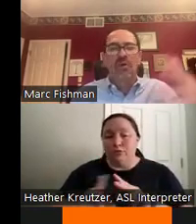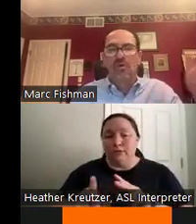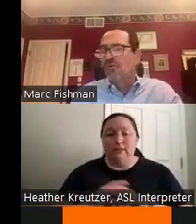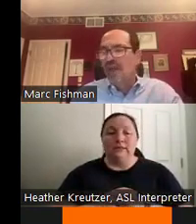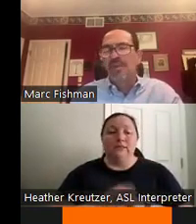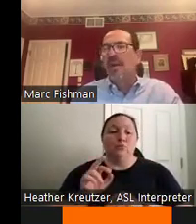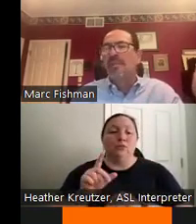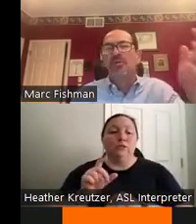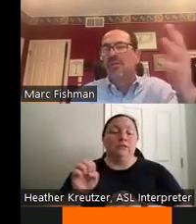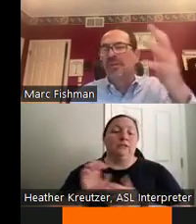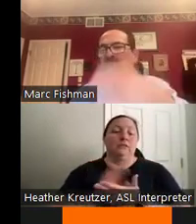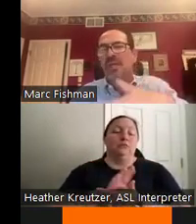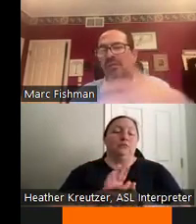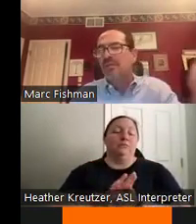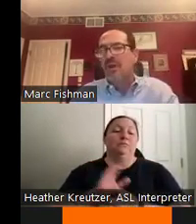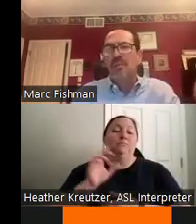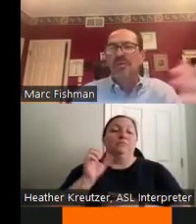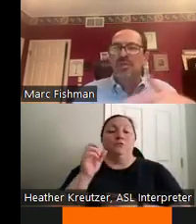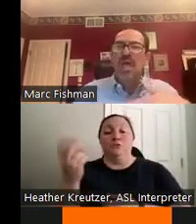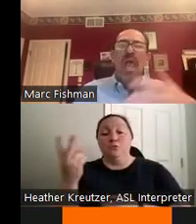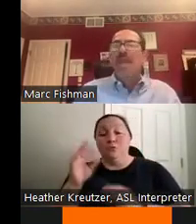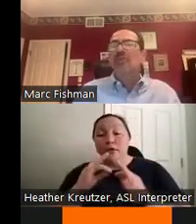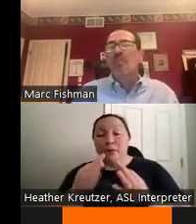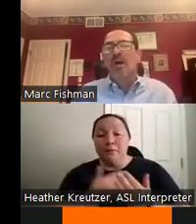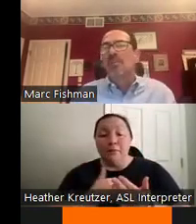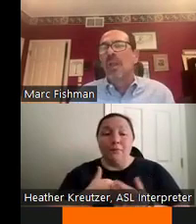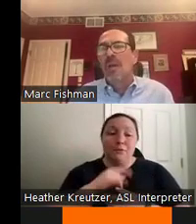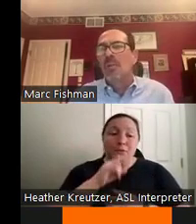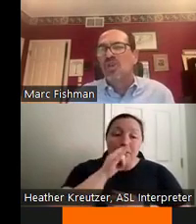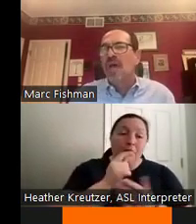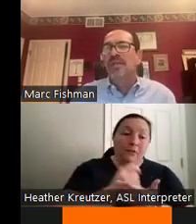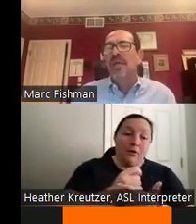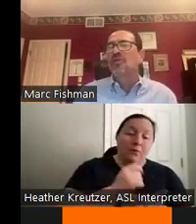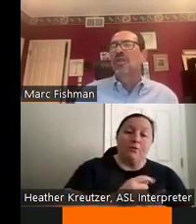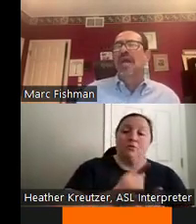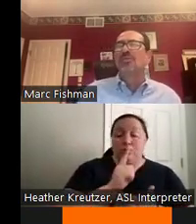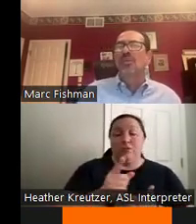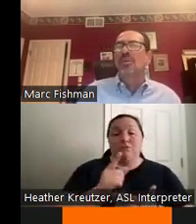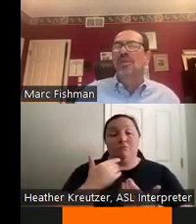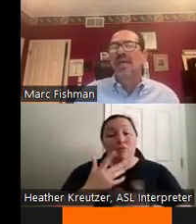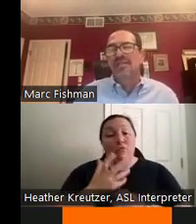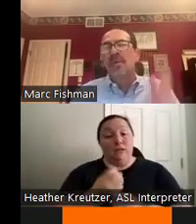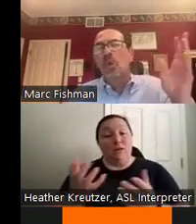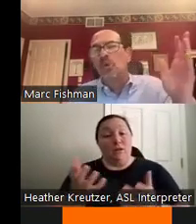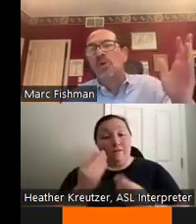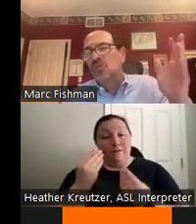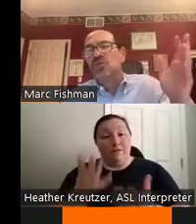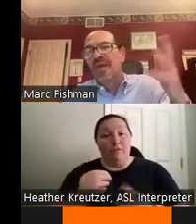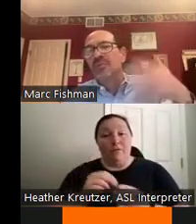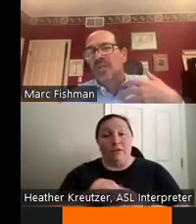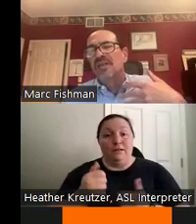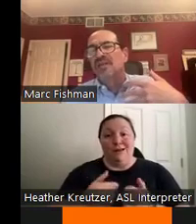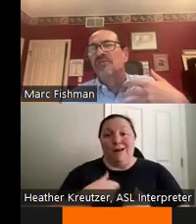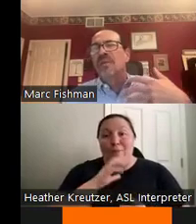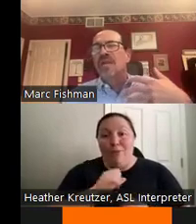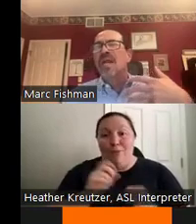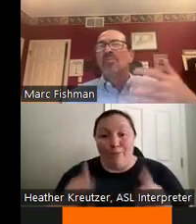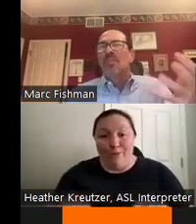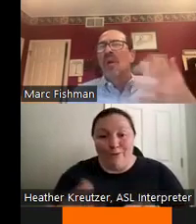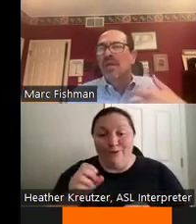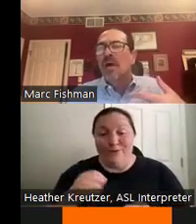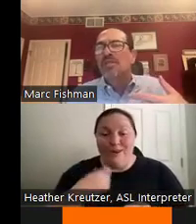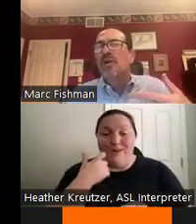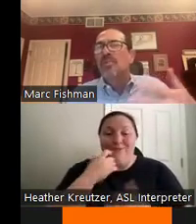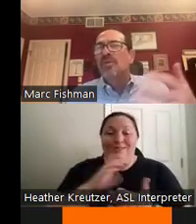family member or 2 family members and the kid and the therapist. And it's remarkable how much content you can get into a little text. I'm an old person, so that was a lesson for